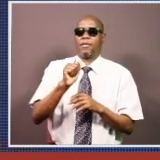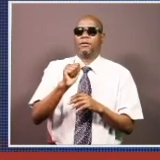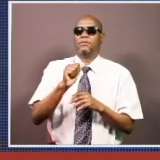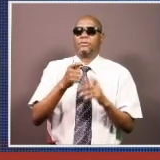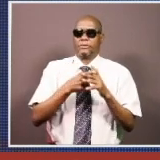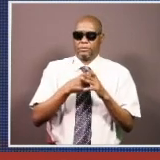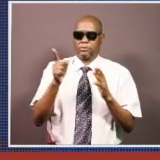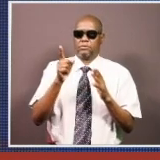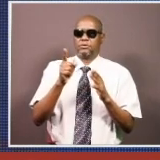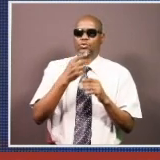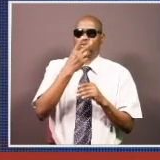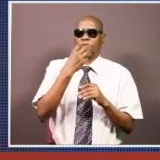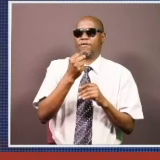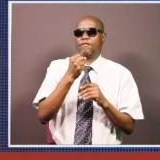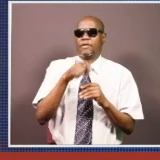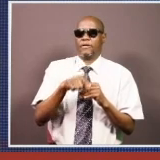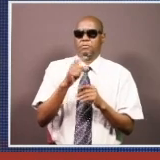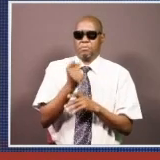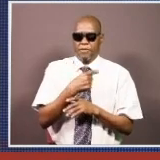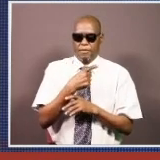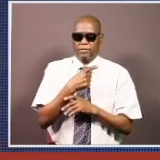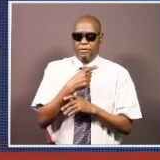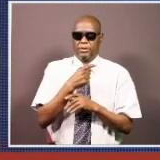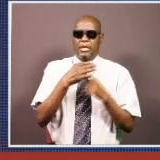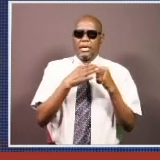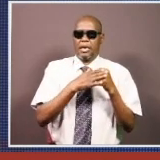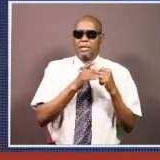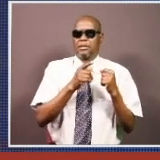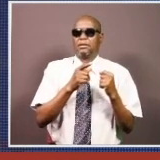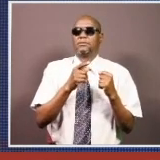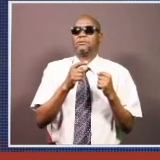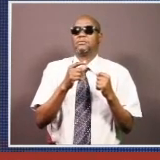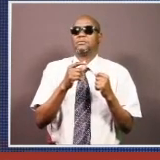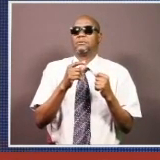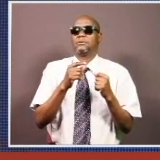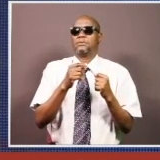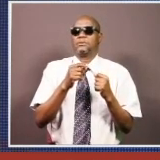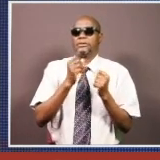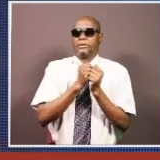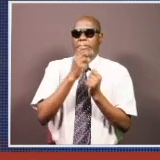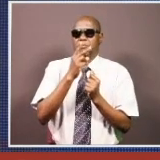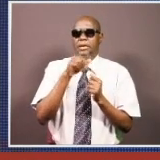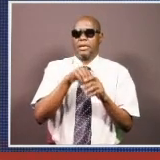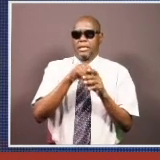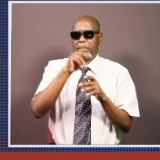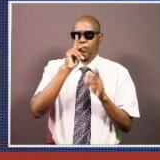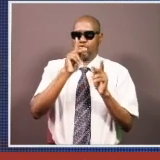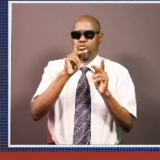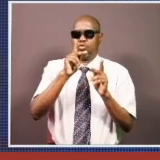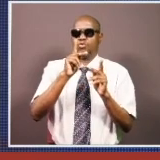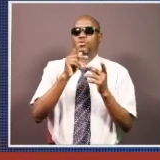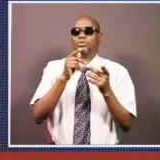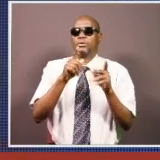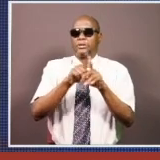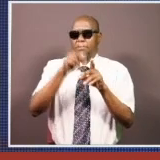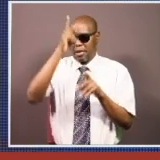commence on the 25th of this month to the 9th of December 2023 in Kisumu and Kakamega. Kenya has been placed